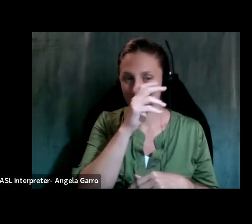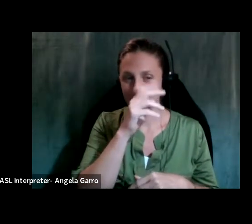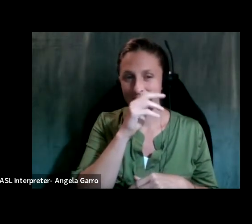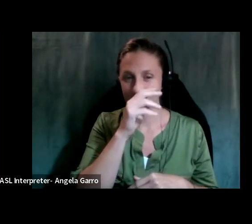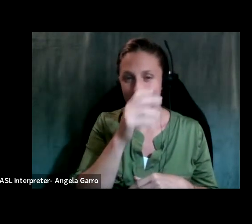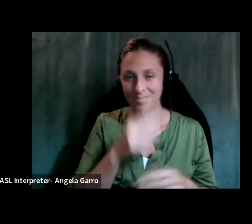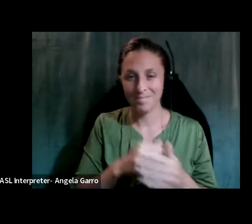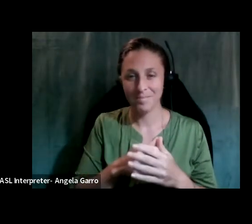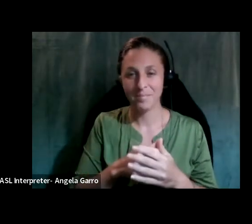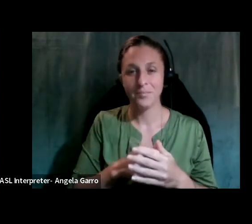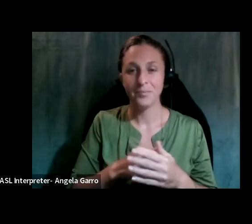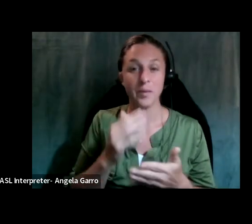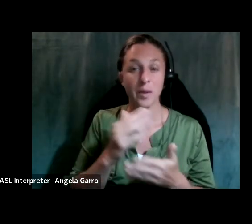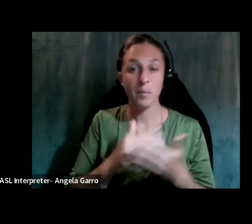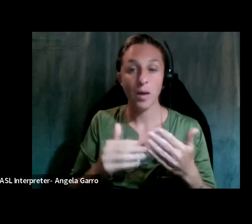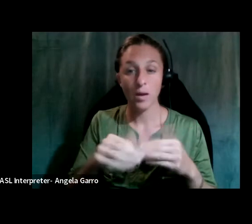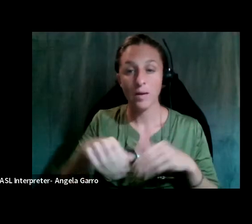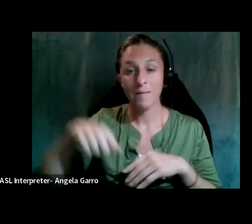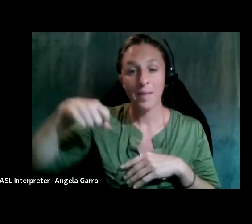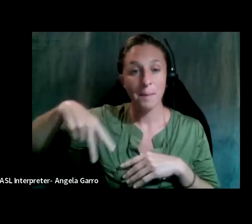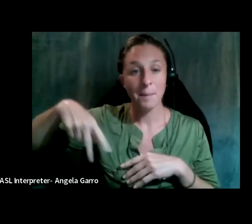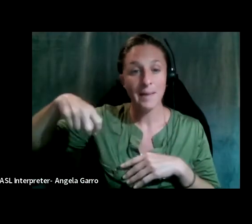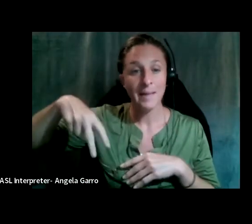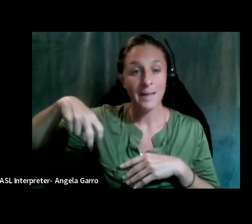As part of the midnight,